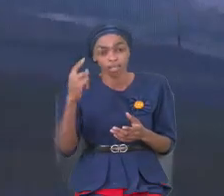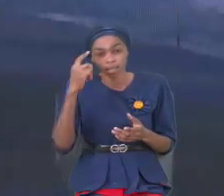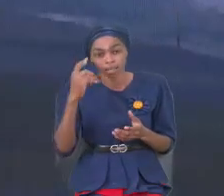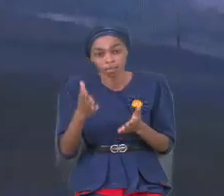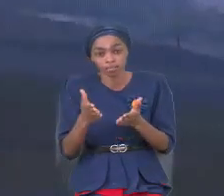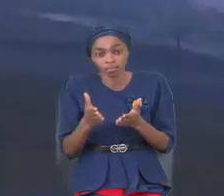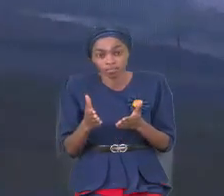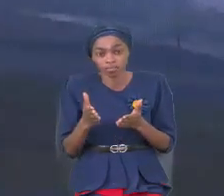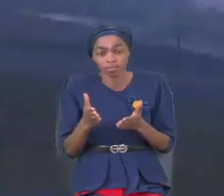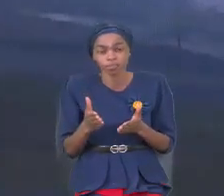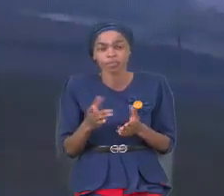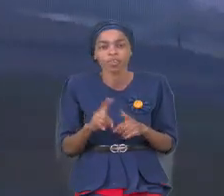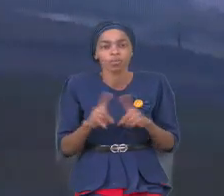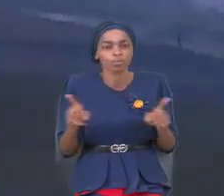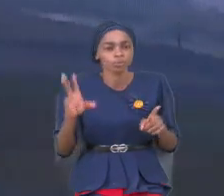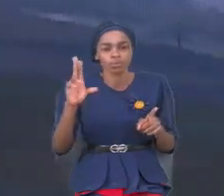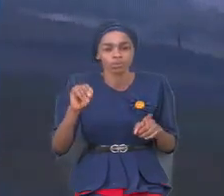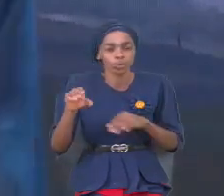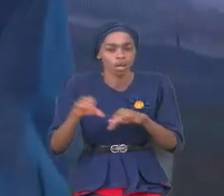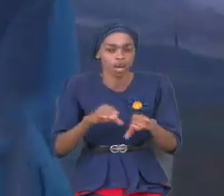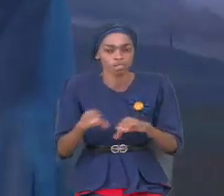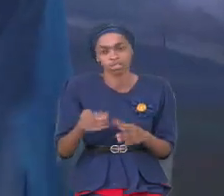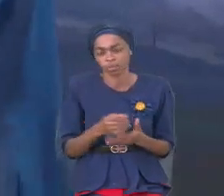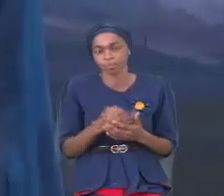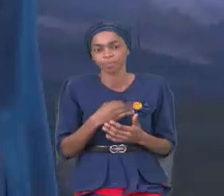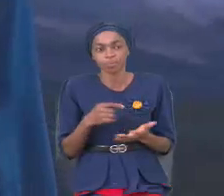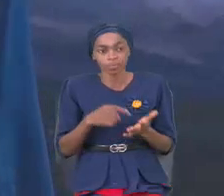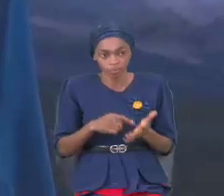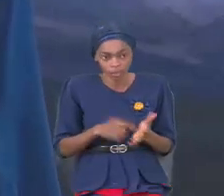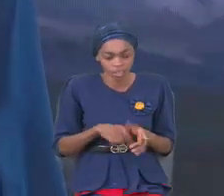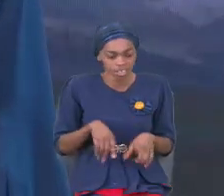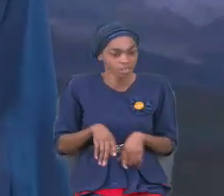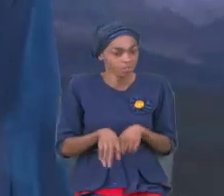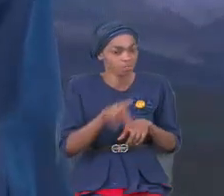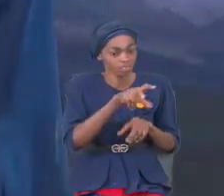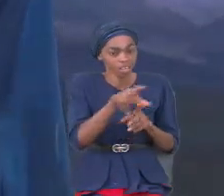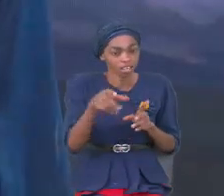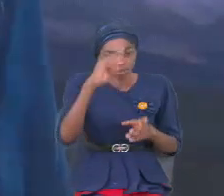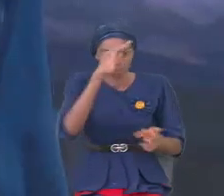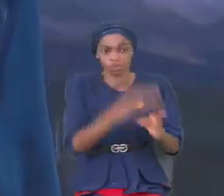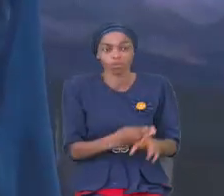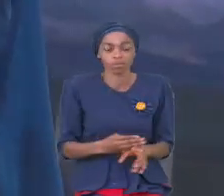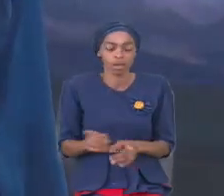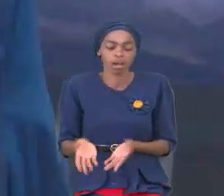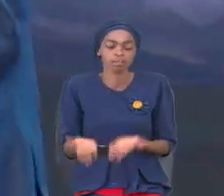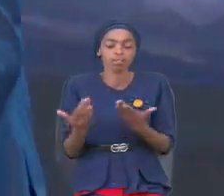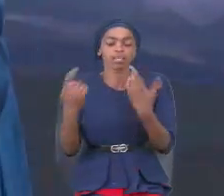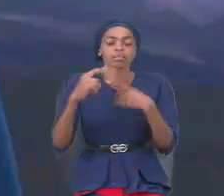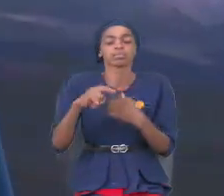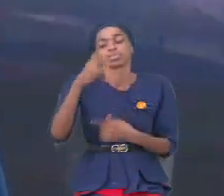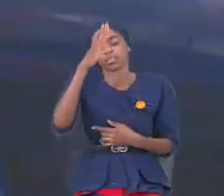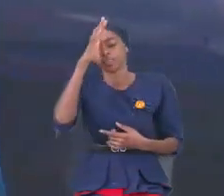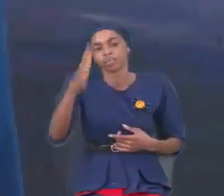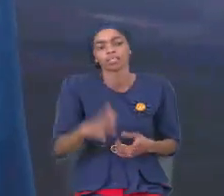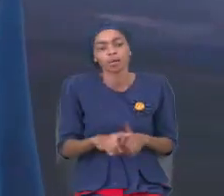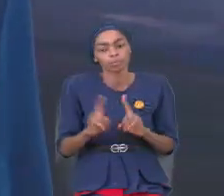he came to his father. But when he was yet a great way off, his